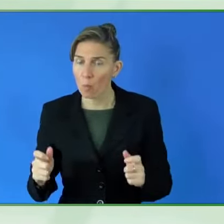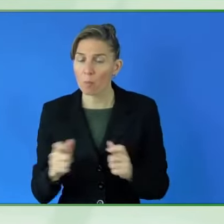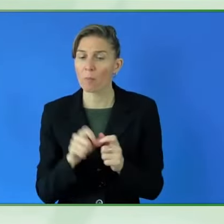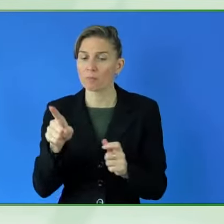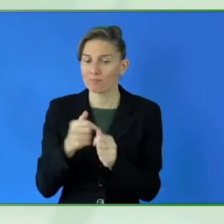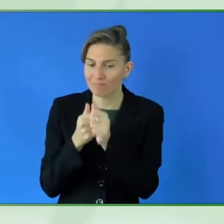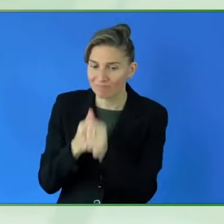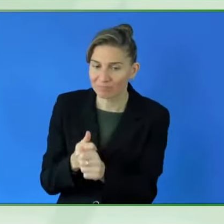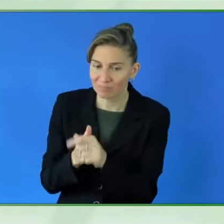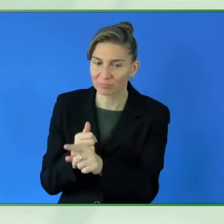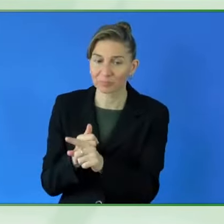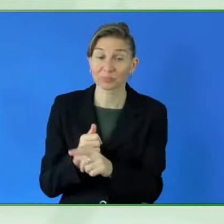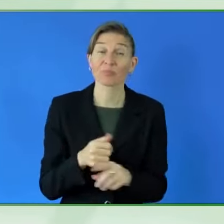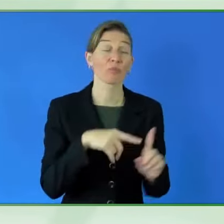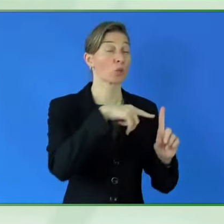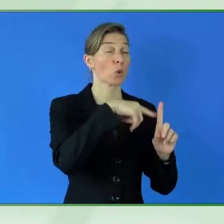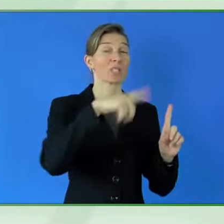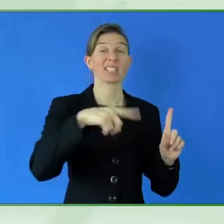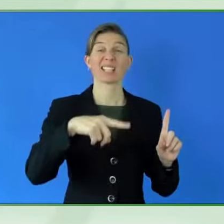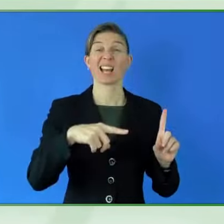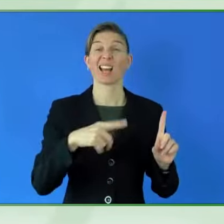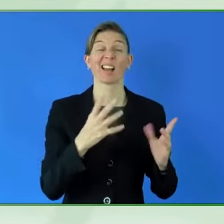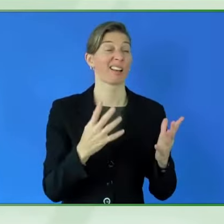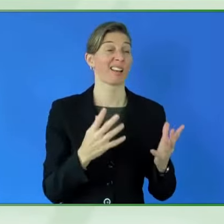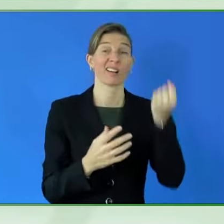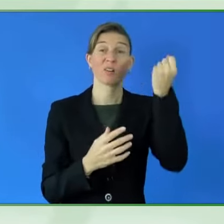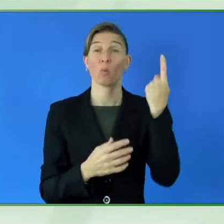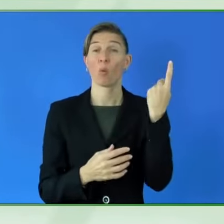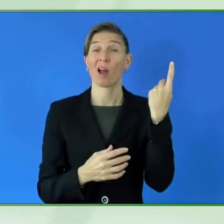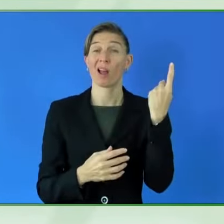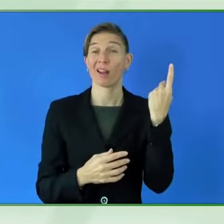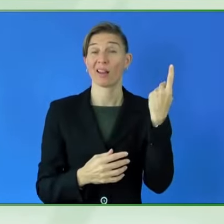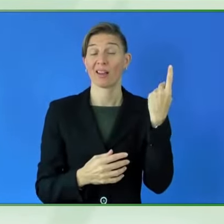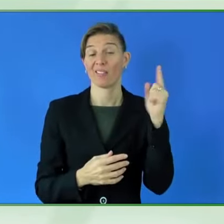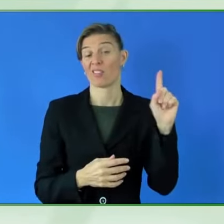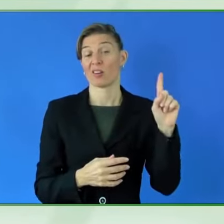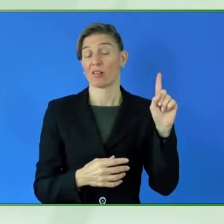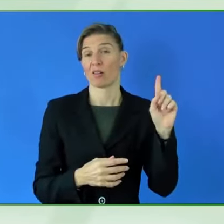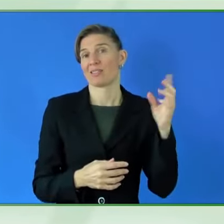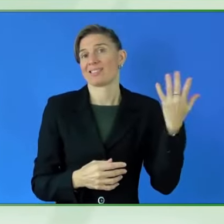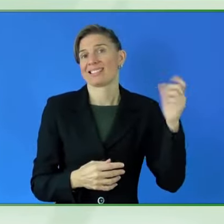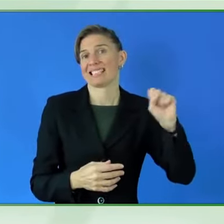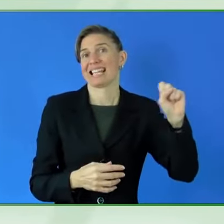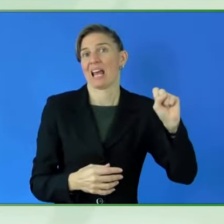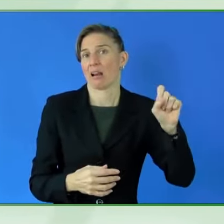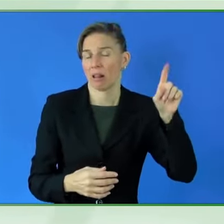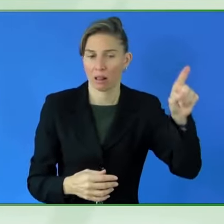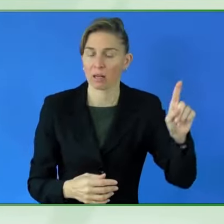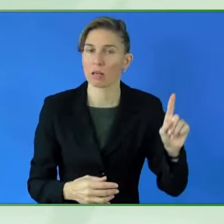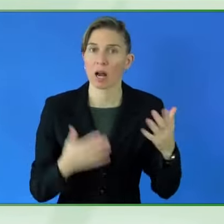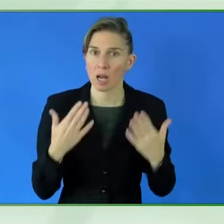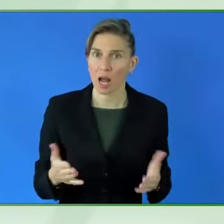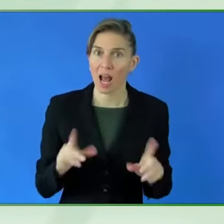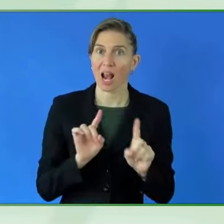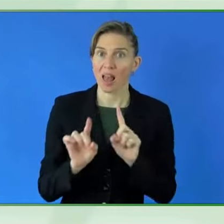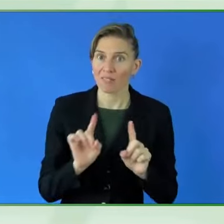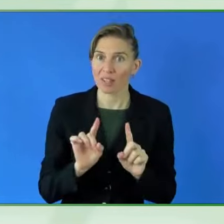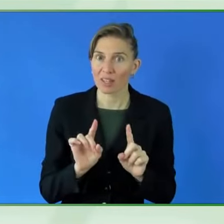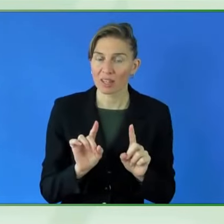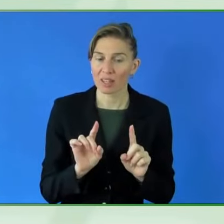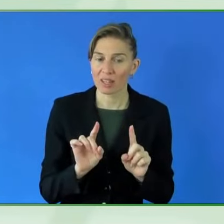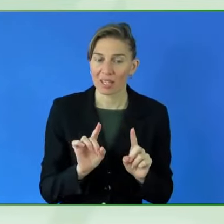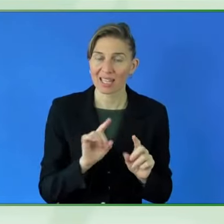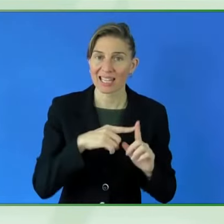data set for Seattle, but now that we have 11 cities on board, that means that using this kind of API and the